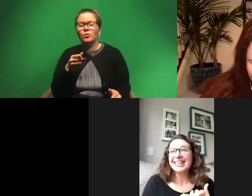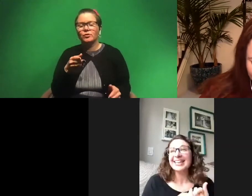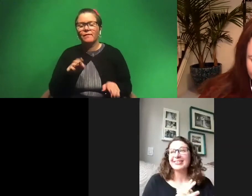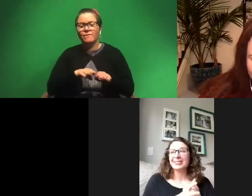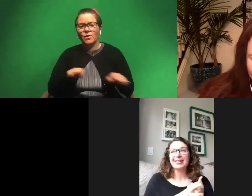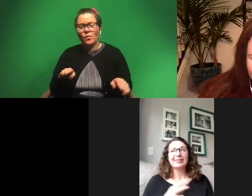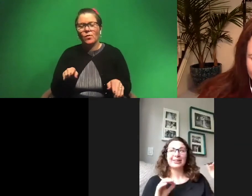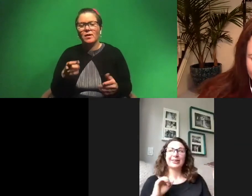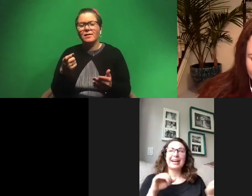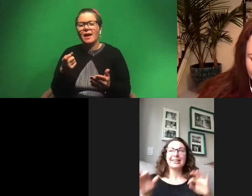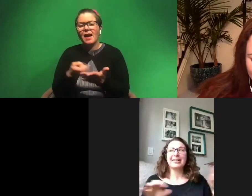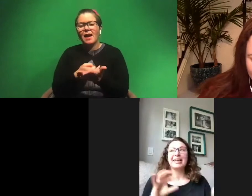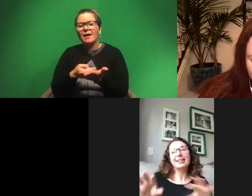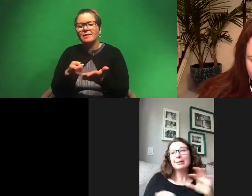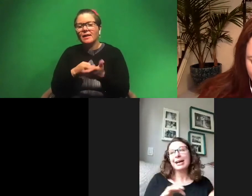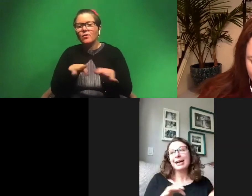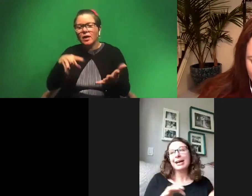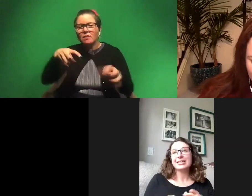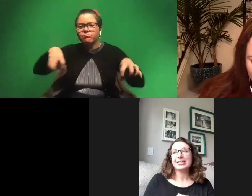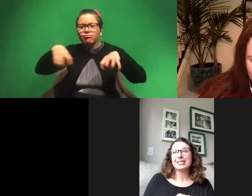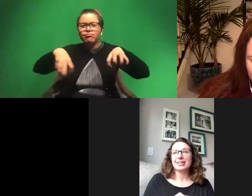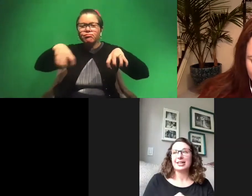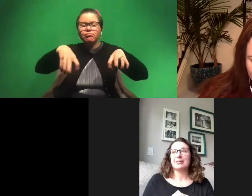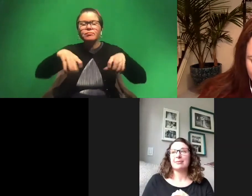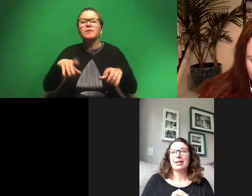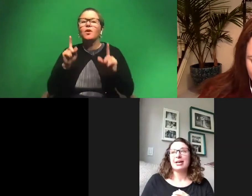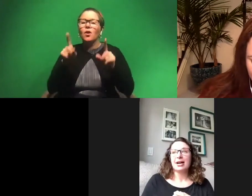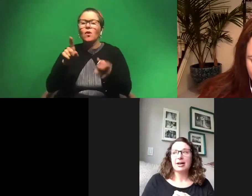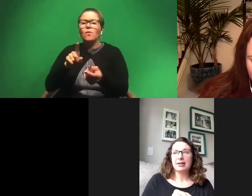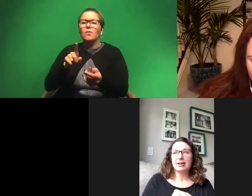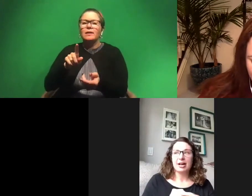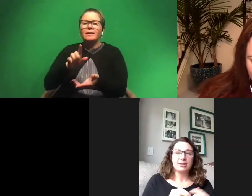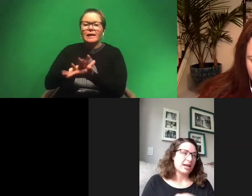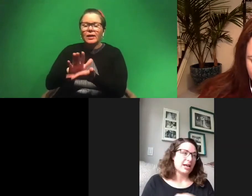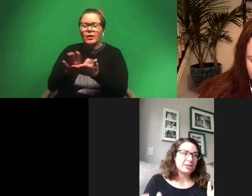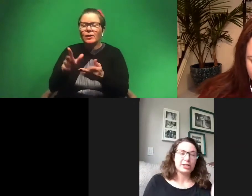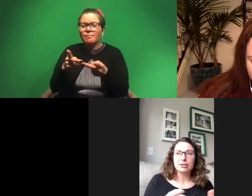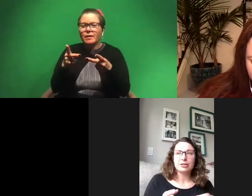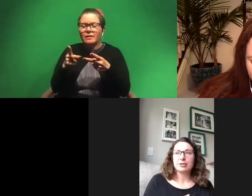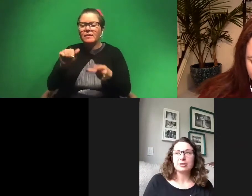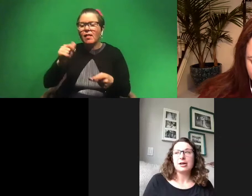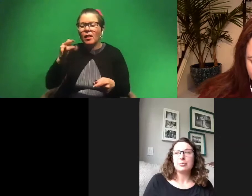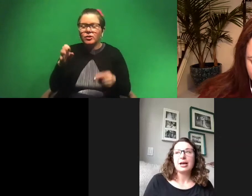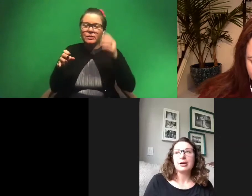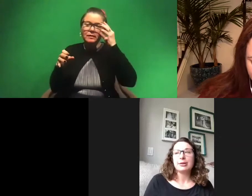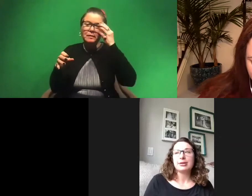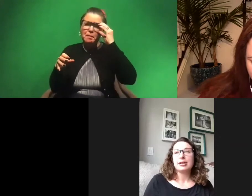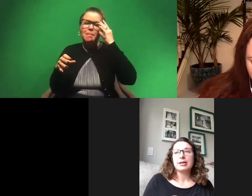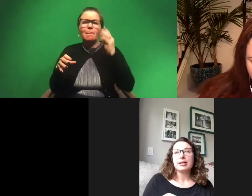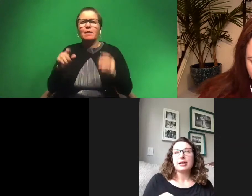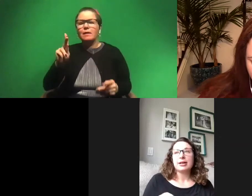They like go around and they clear patches of algae or kelp,